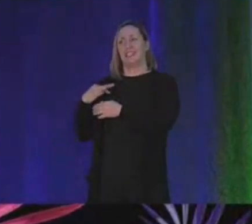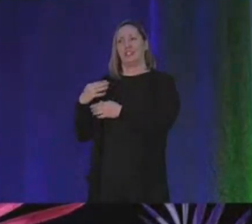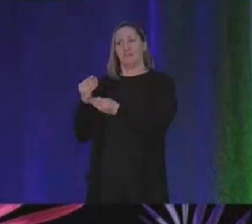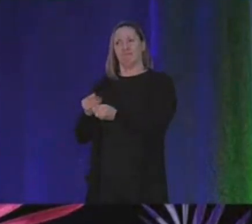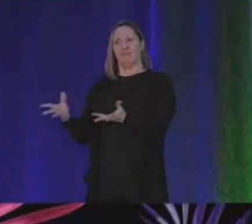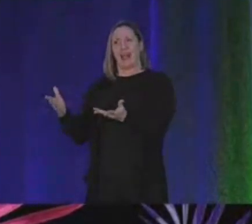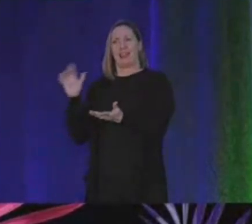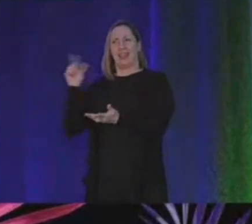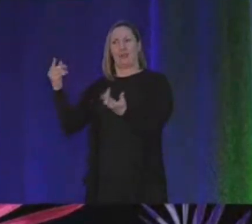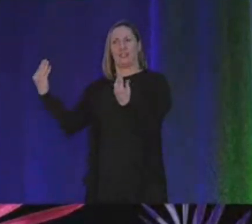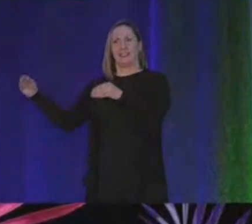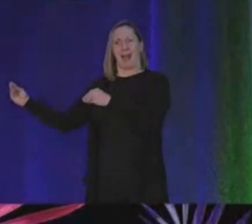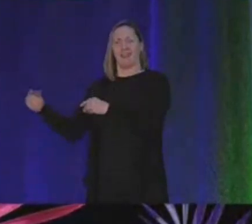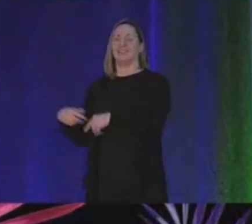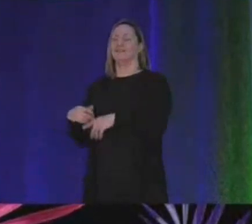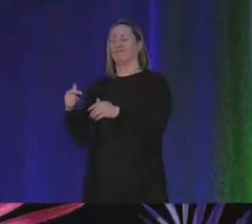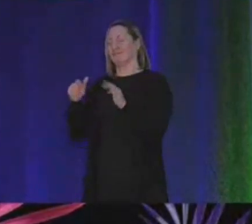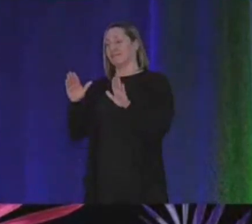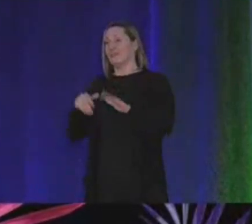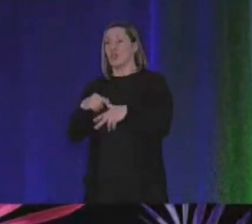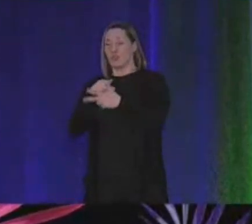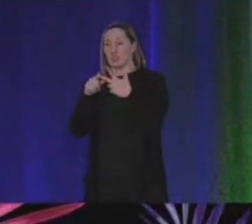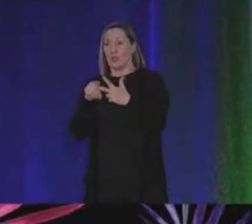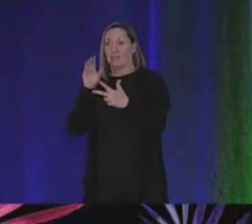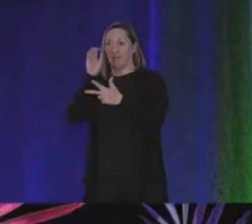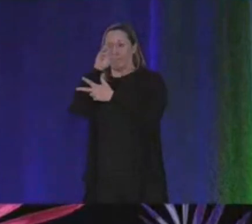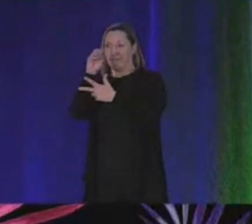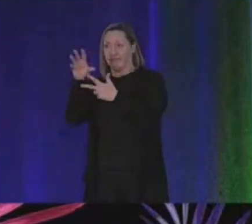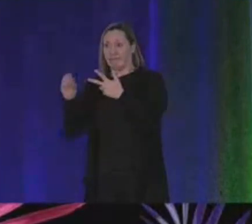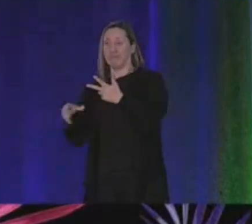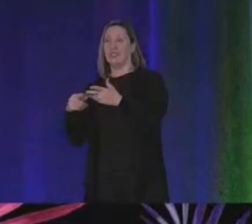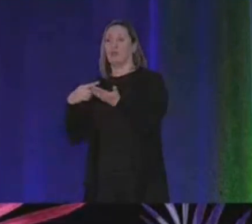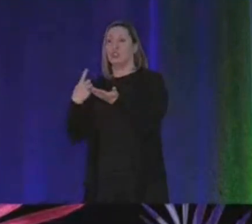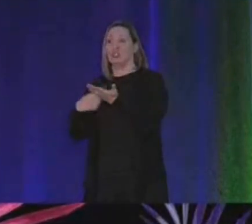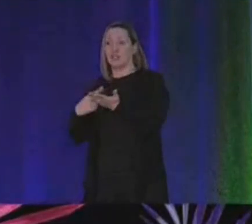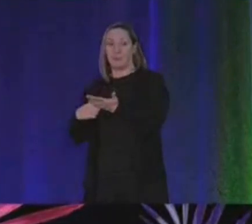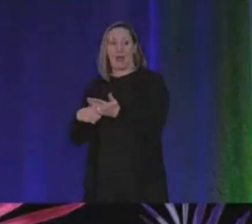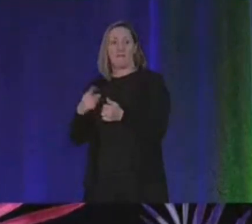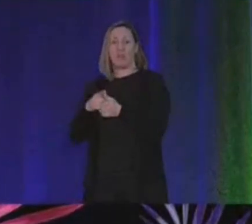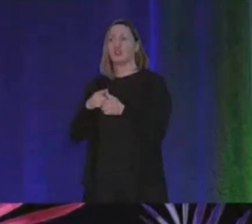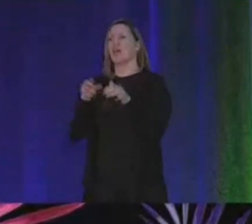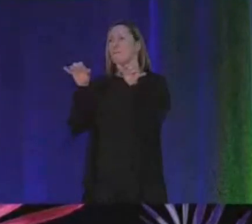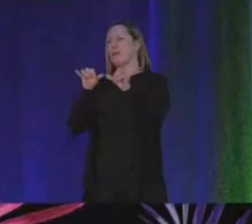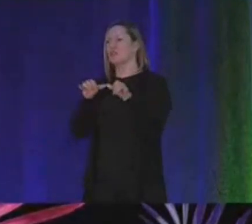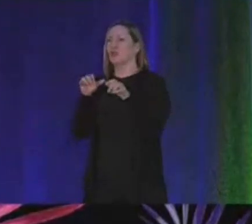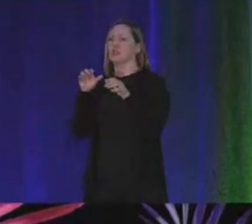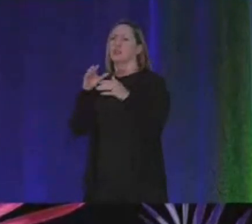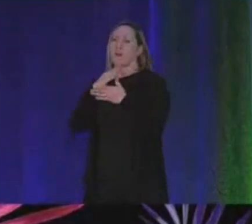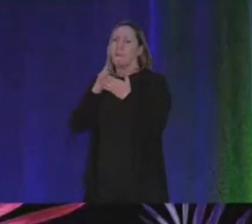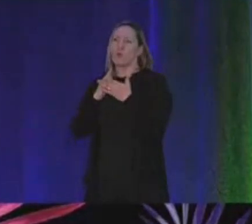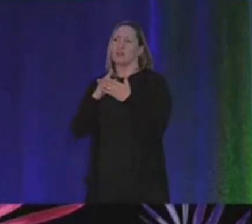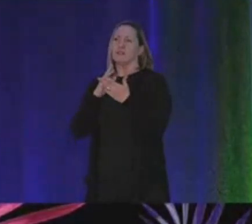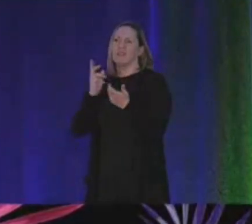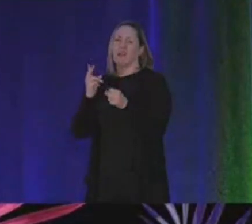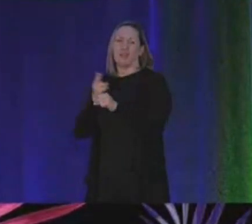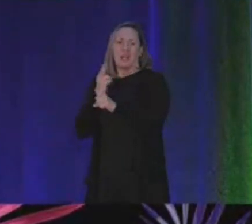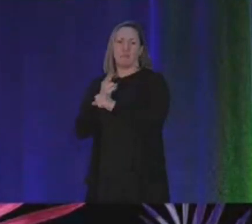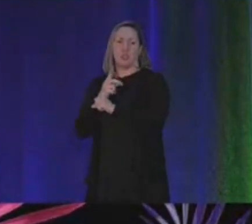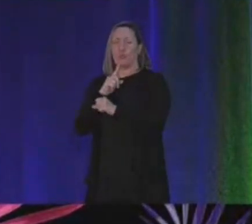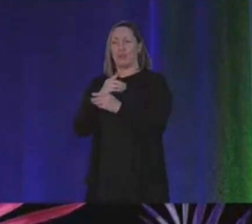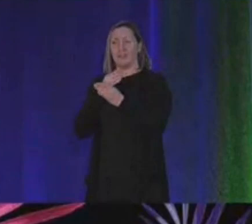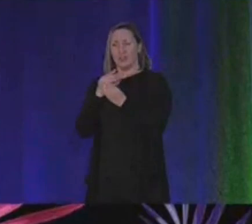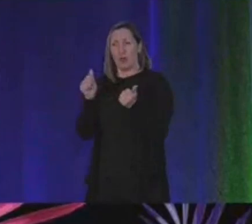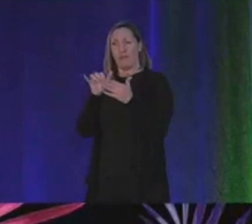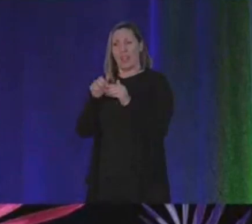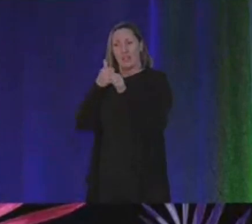Great. So there's 3 things that we talked about. So it seems like the first thing is like measuring your component adoption over time really solve that tracking